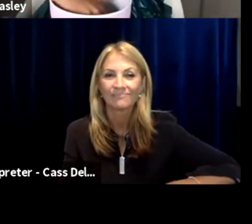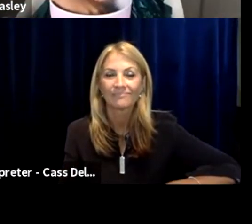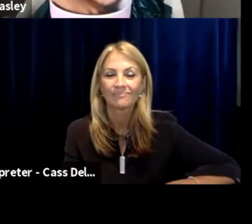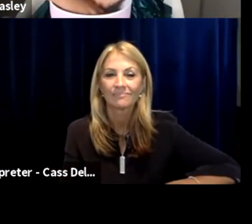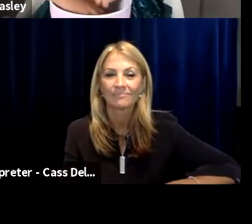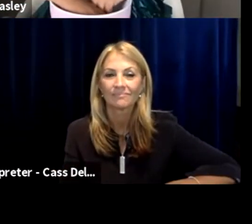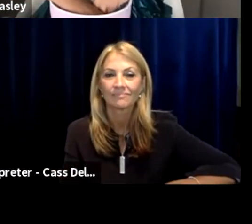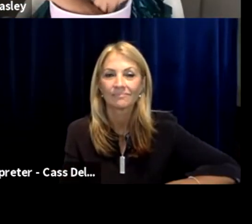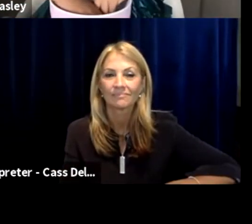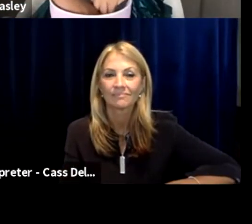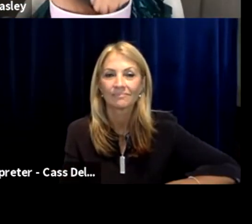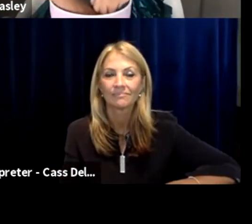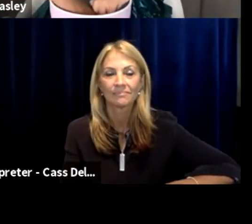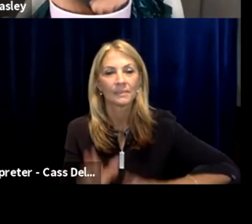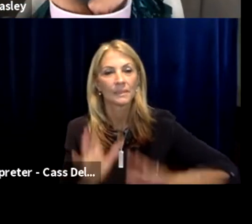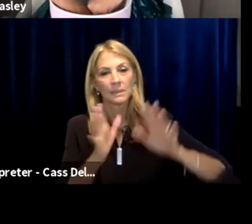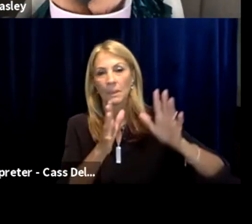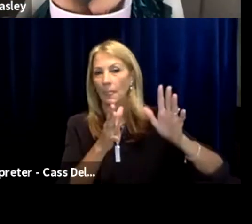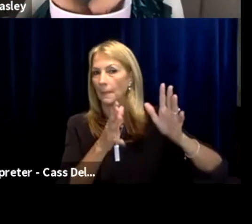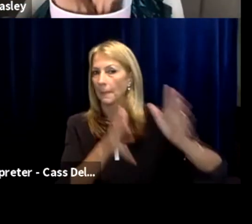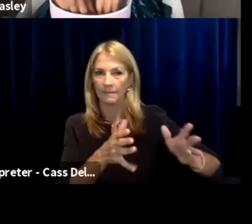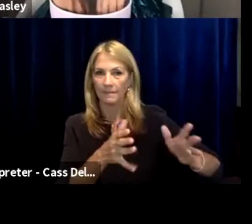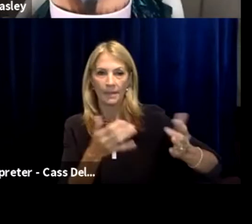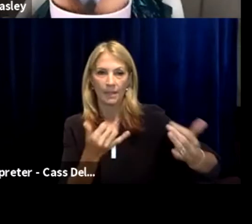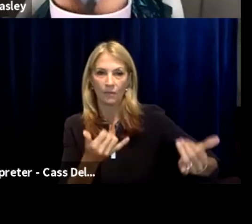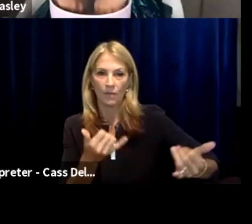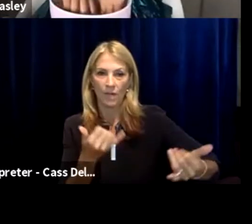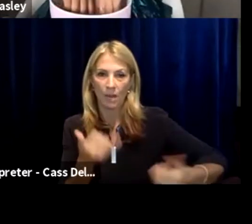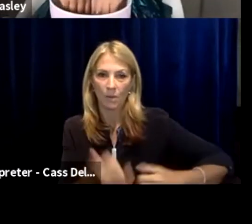I'm just gonna leave them in there.